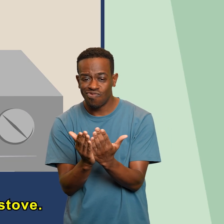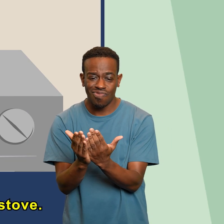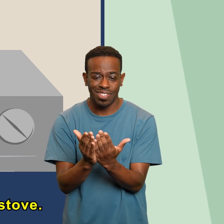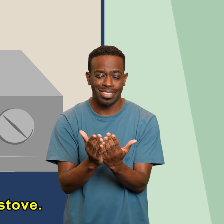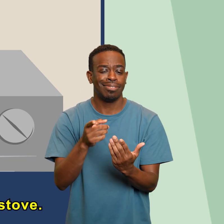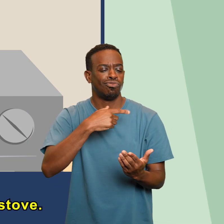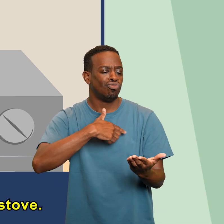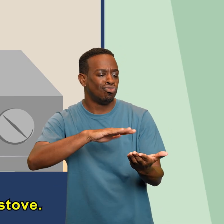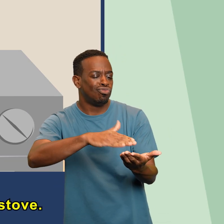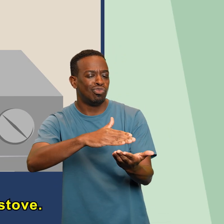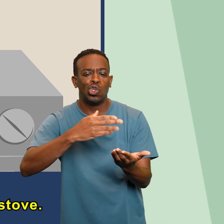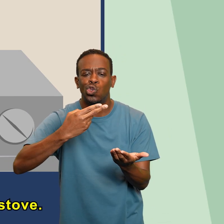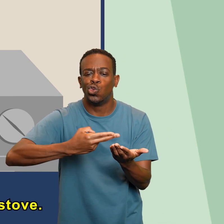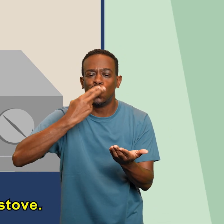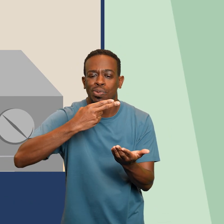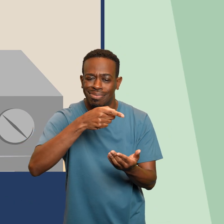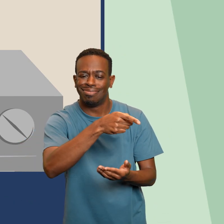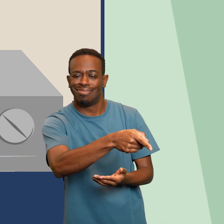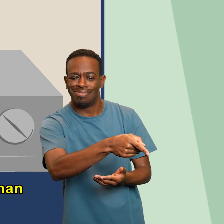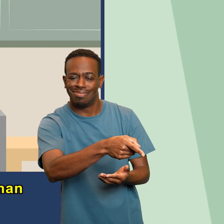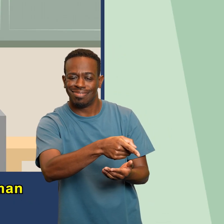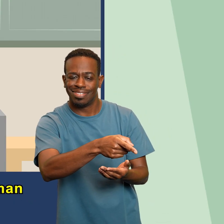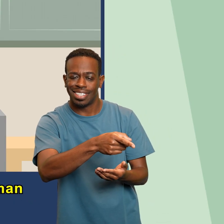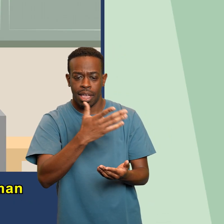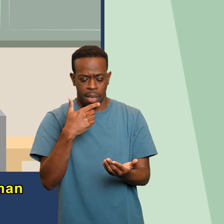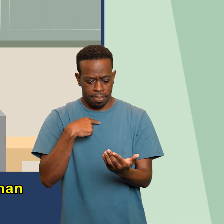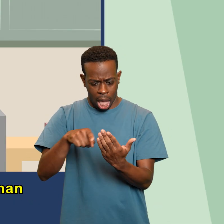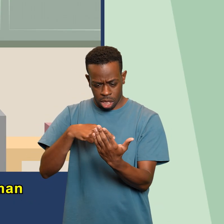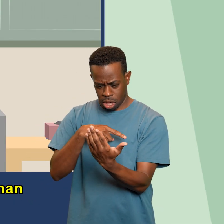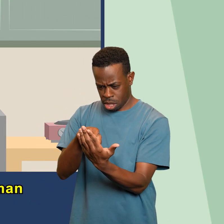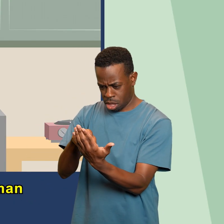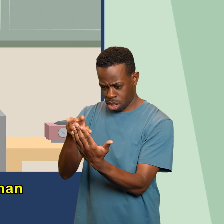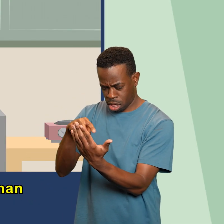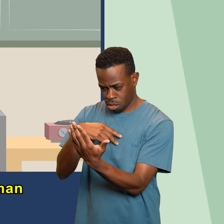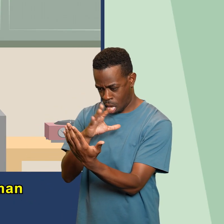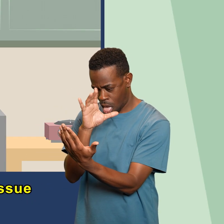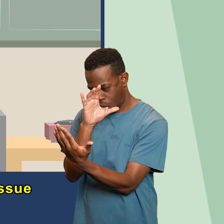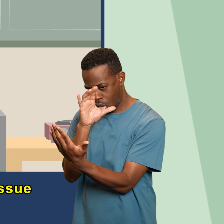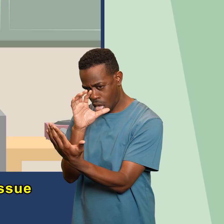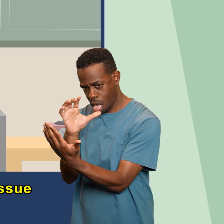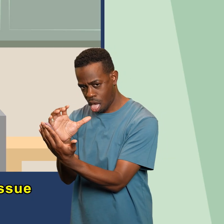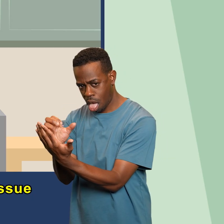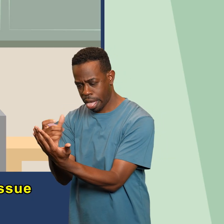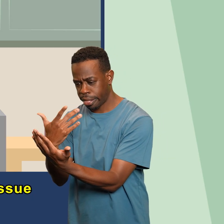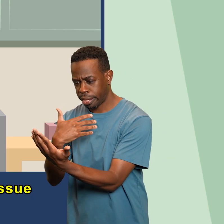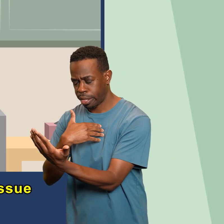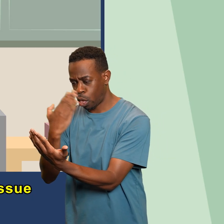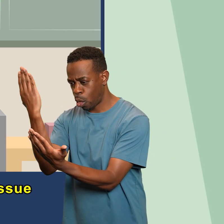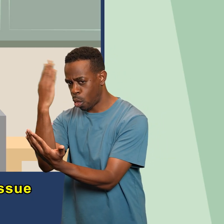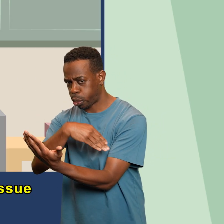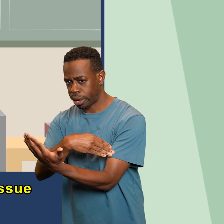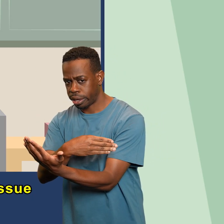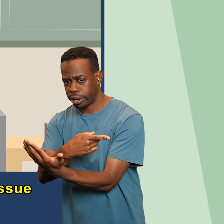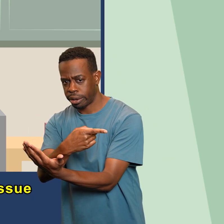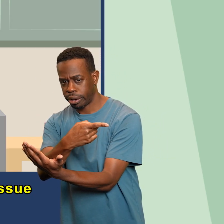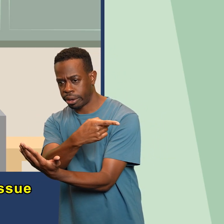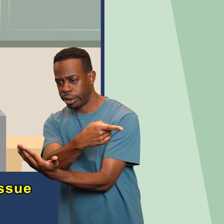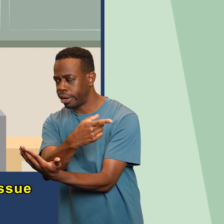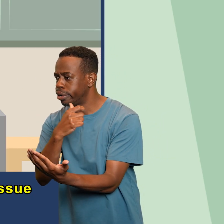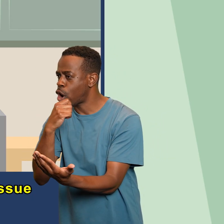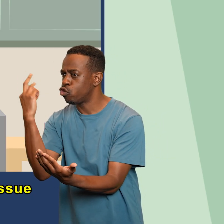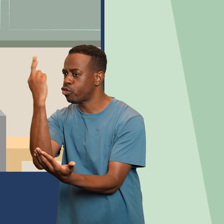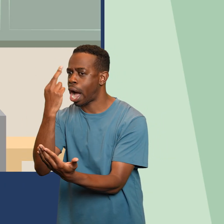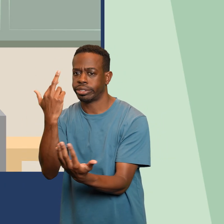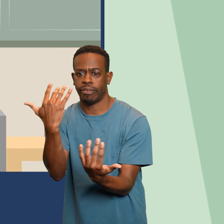measures and cook my ramen on the stove. But the story in Lanterman was so exciting, I needed to find the next issue. And I